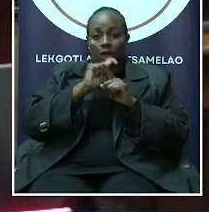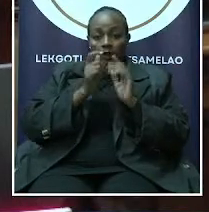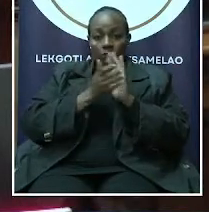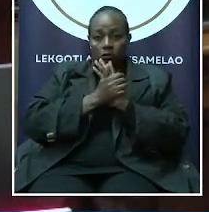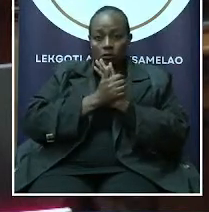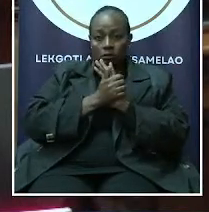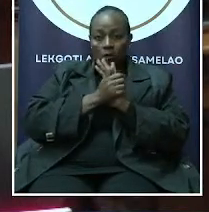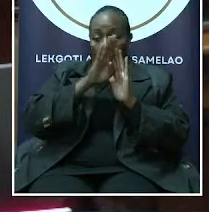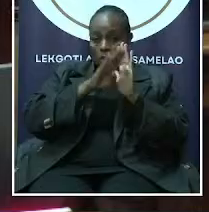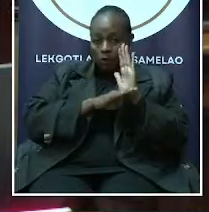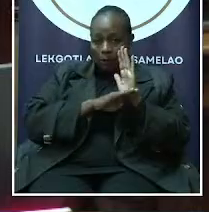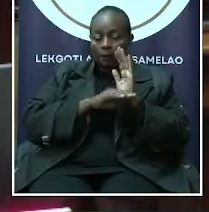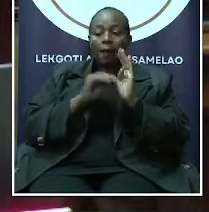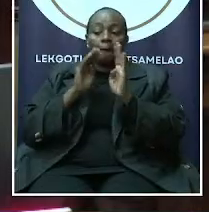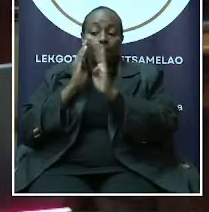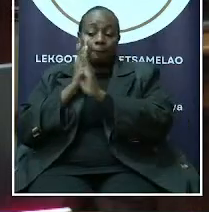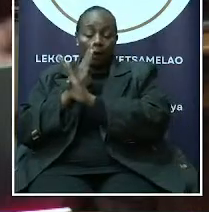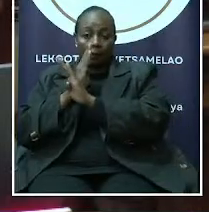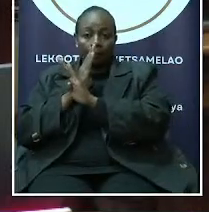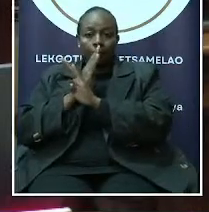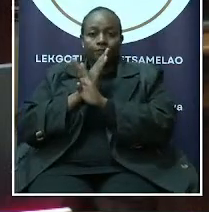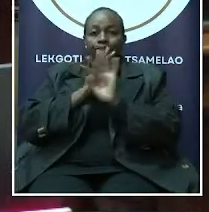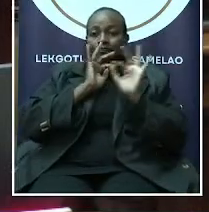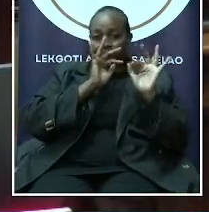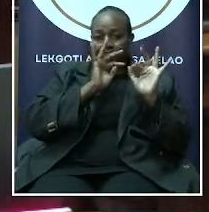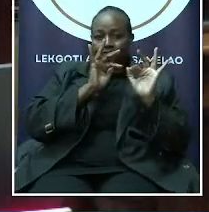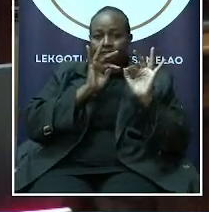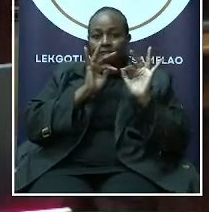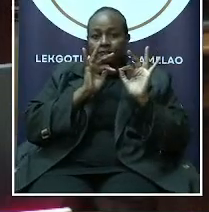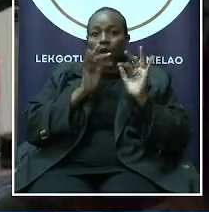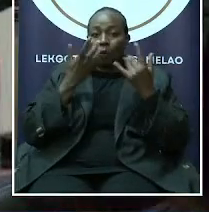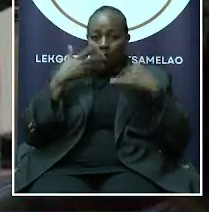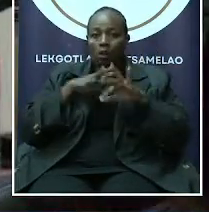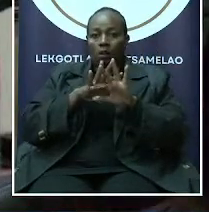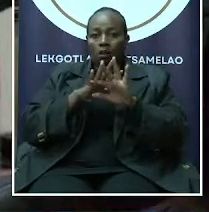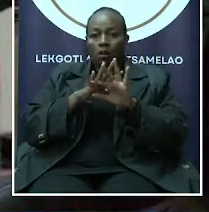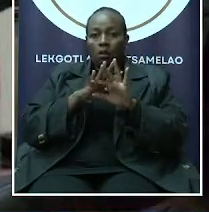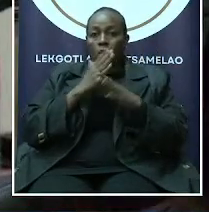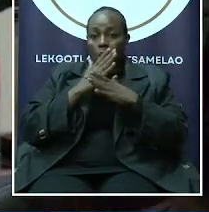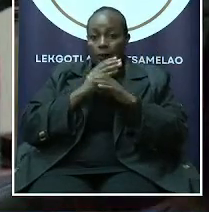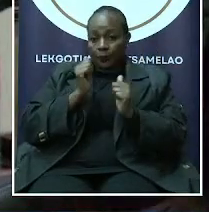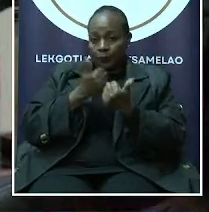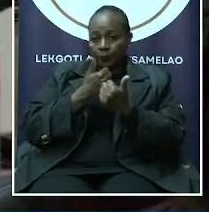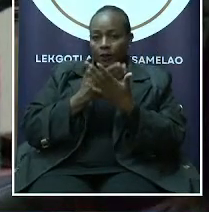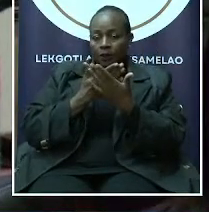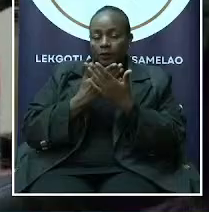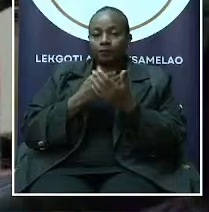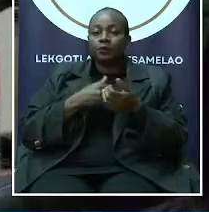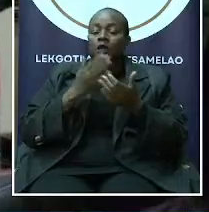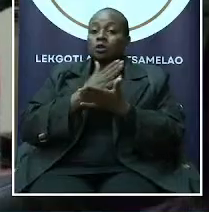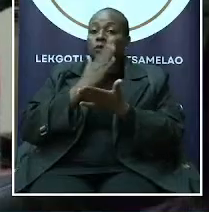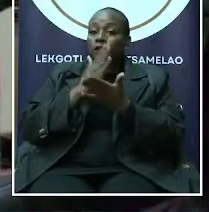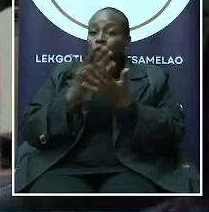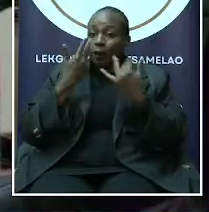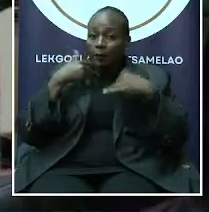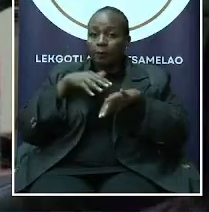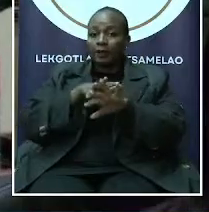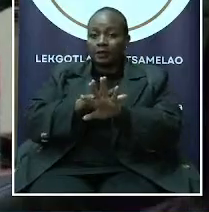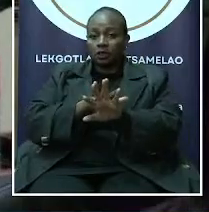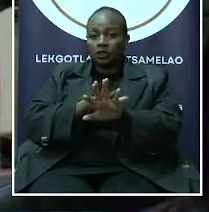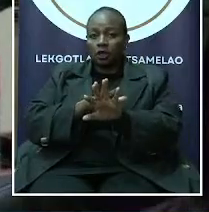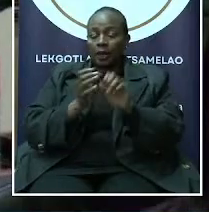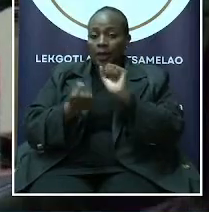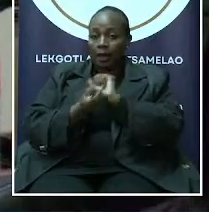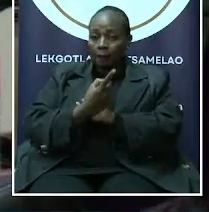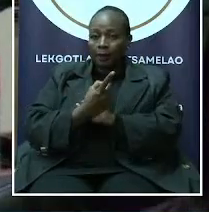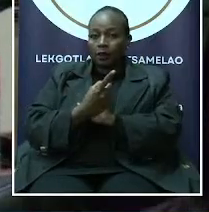where the public and the private partnership then really comes in. And obviously, to ensure that this implementation actually takes place,